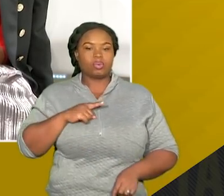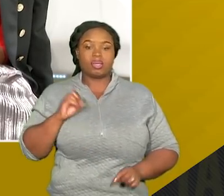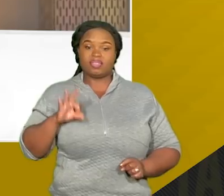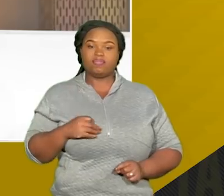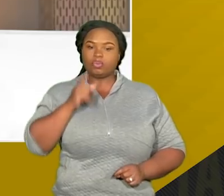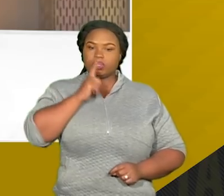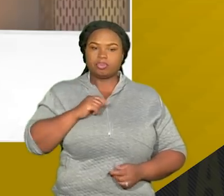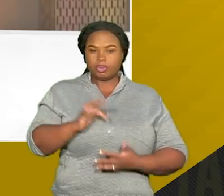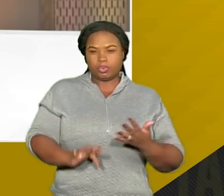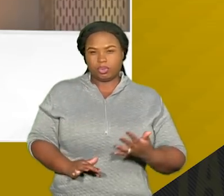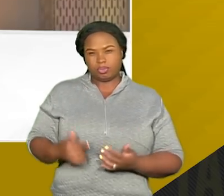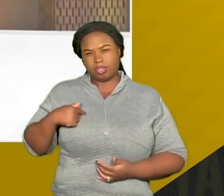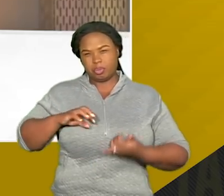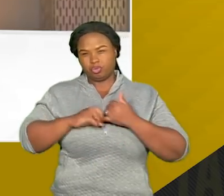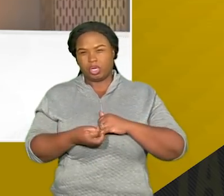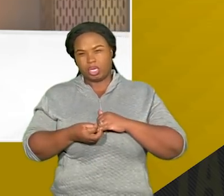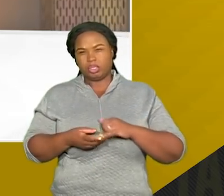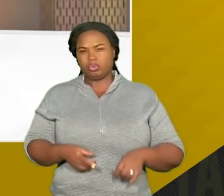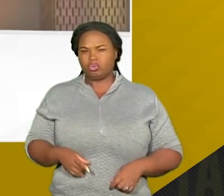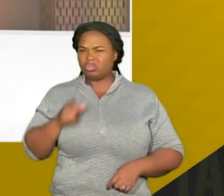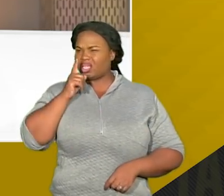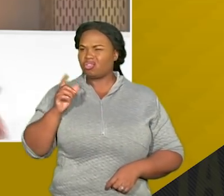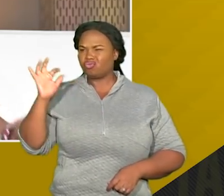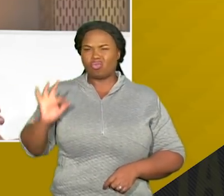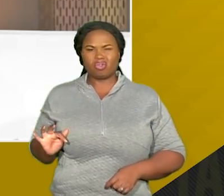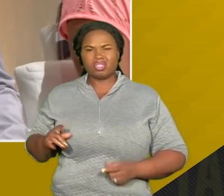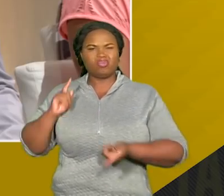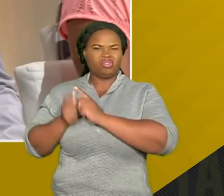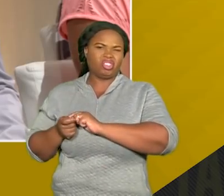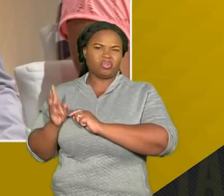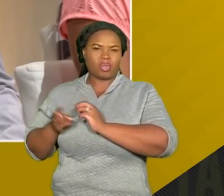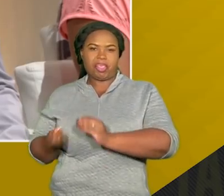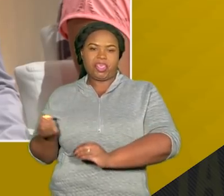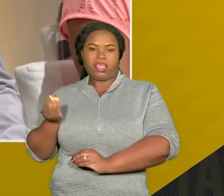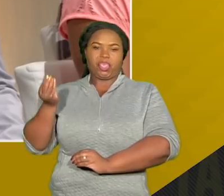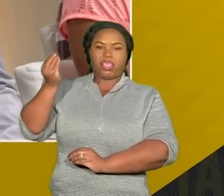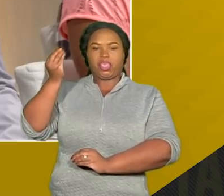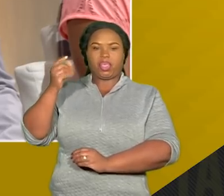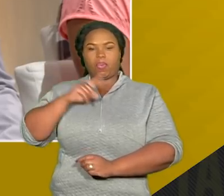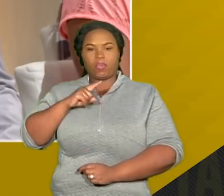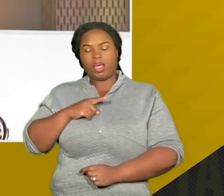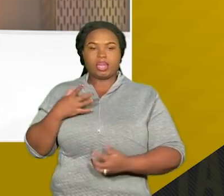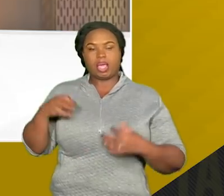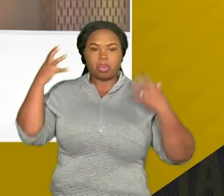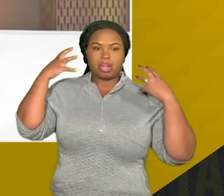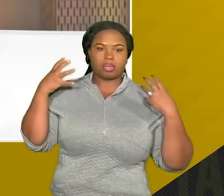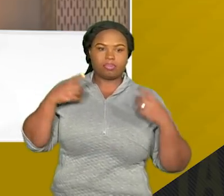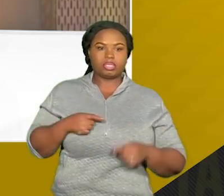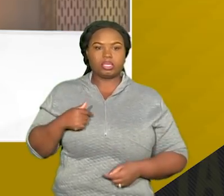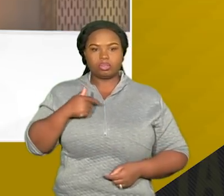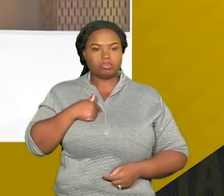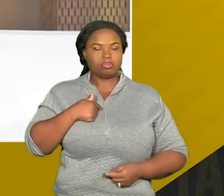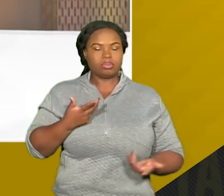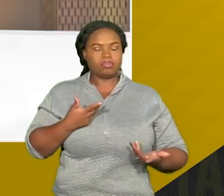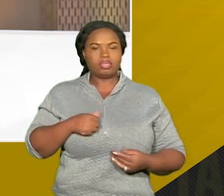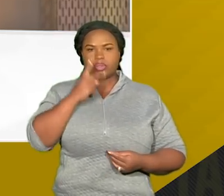to tell me the story and I try to pass it on as my own, there's also more changes towards, there's now, it had hair, whereas yours, your figure did